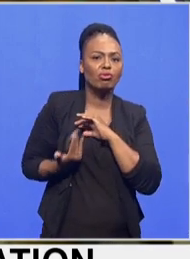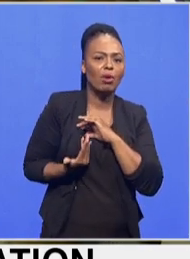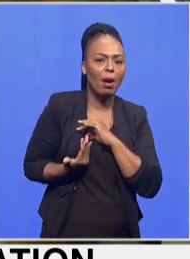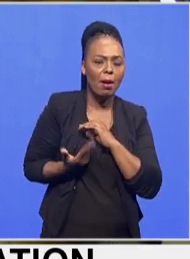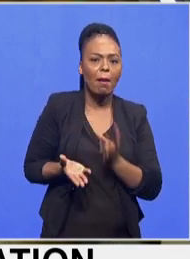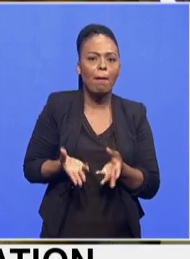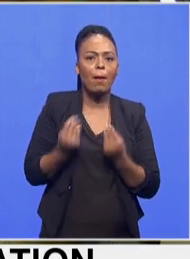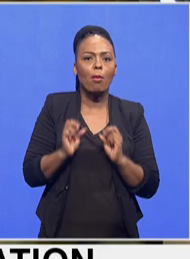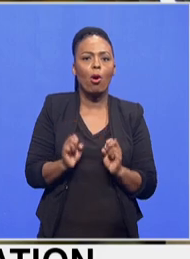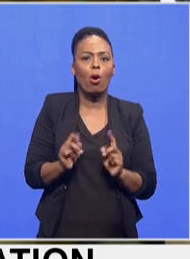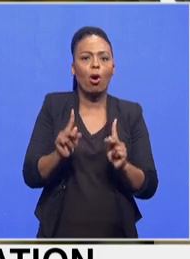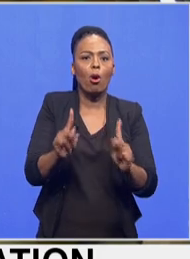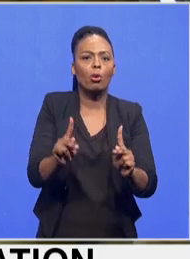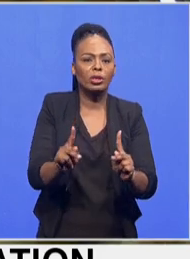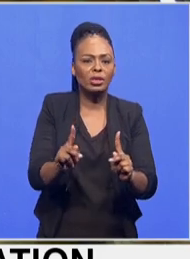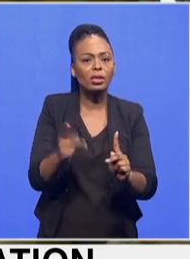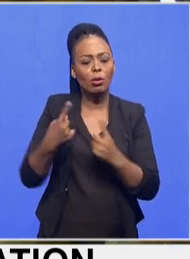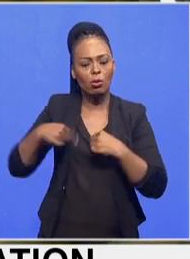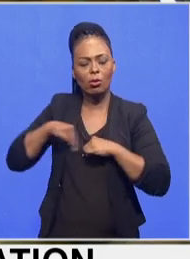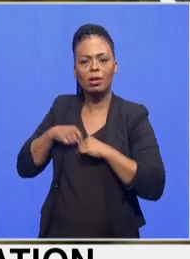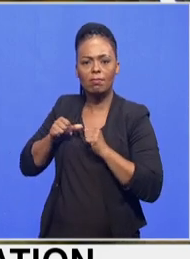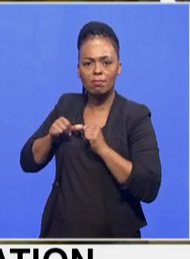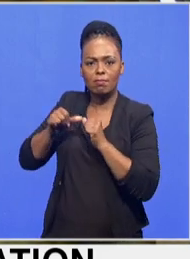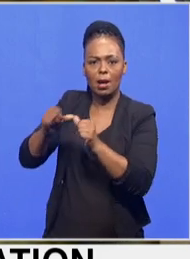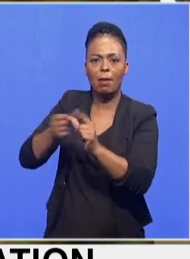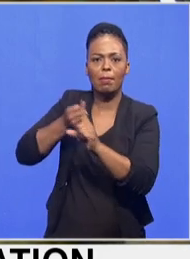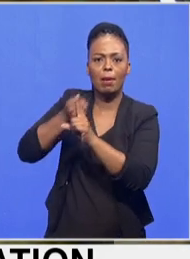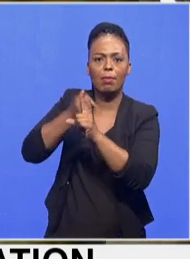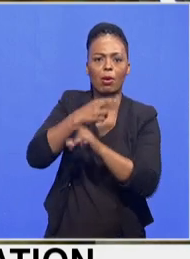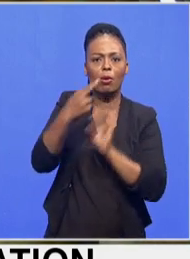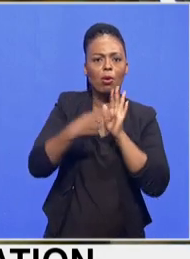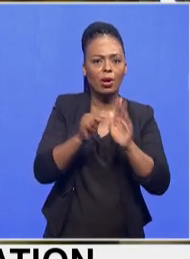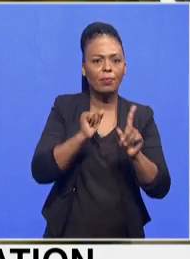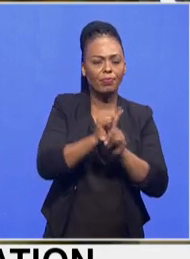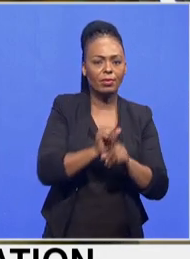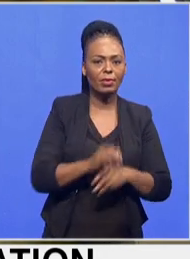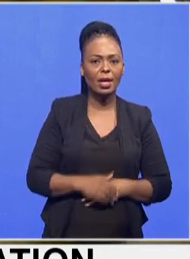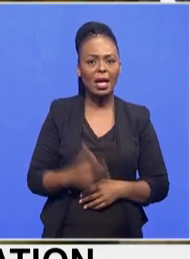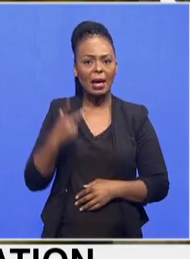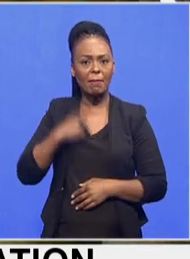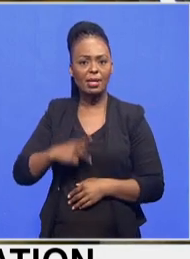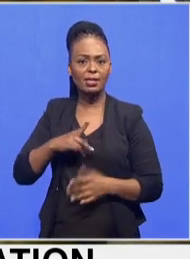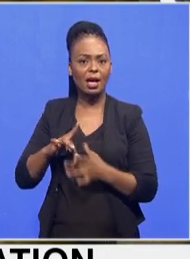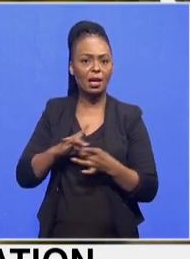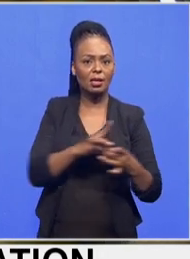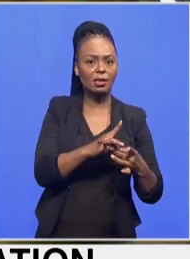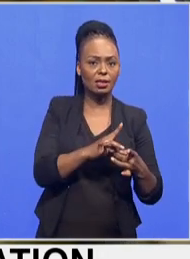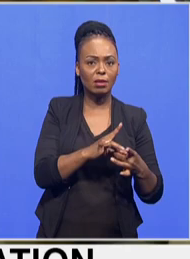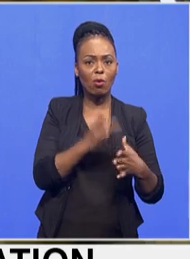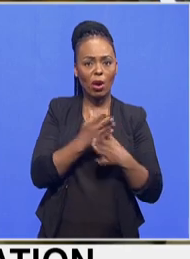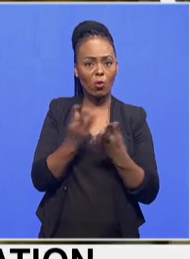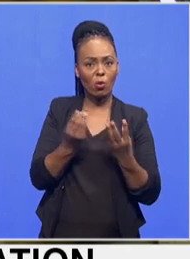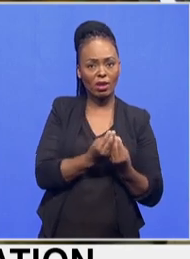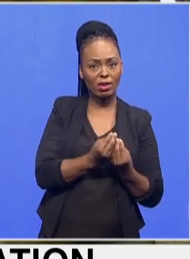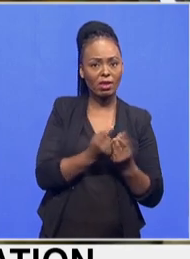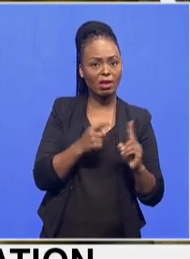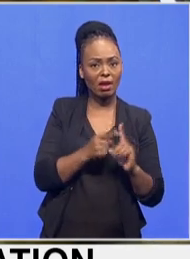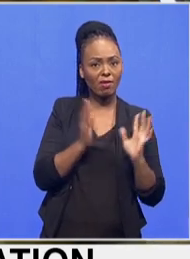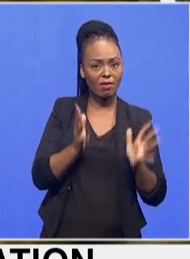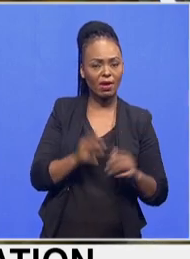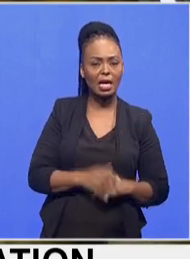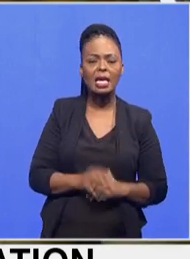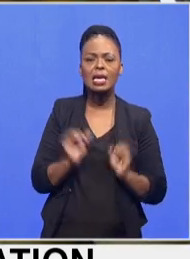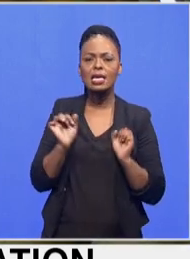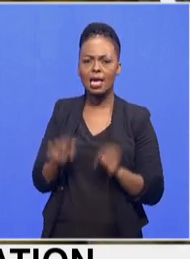opportunities. Did you have any personal relationship, or have you worked with him closely before? Yes, many